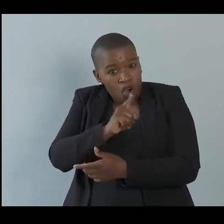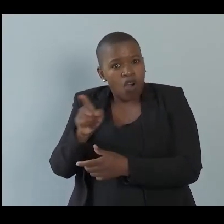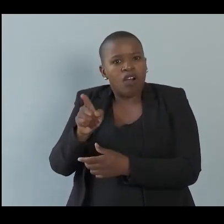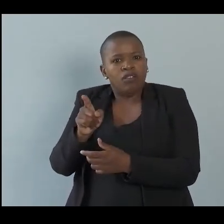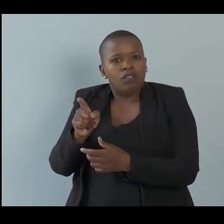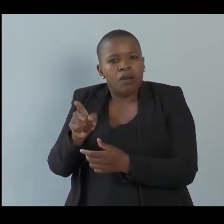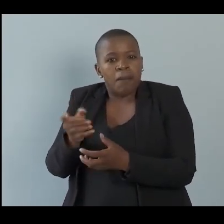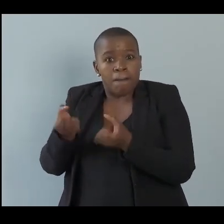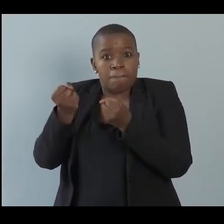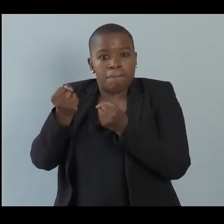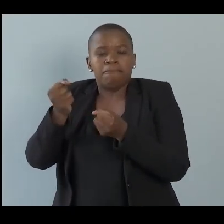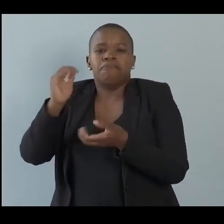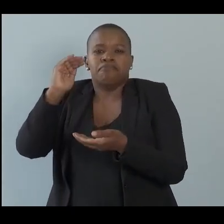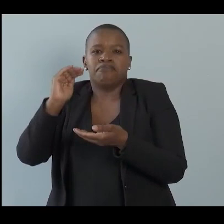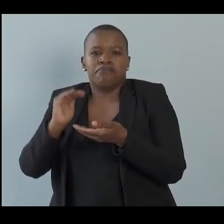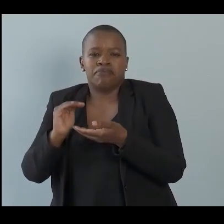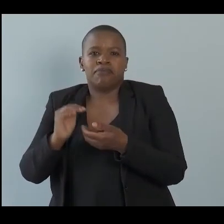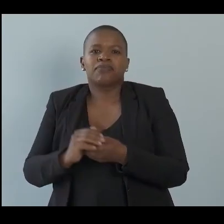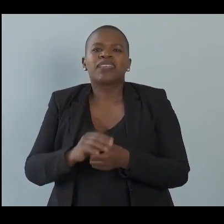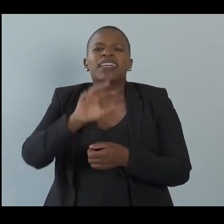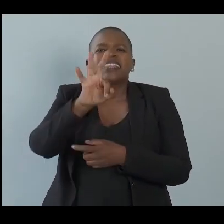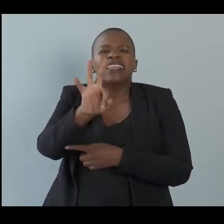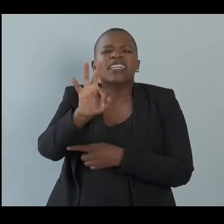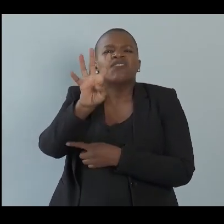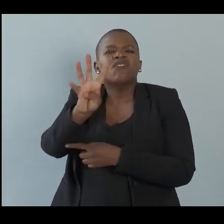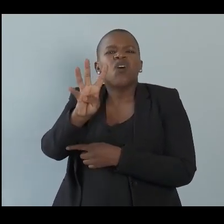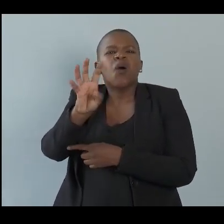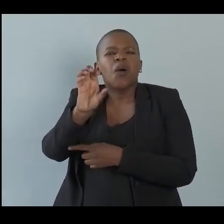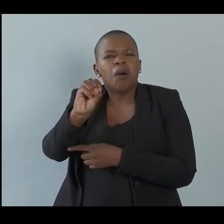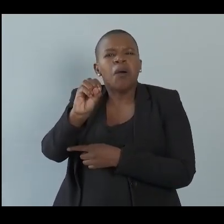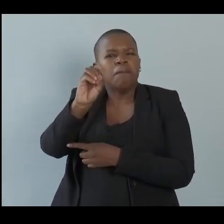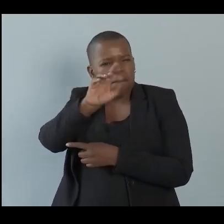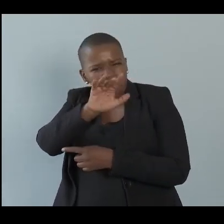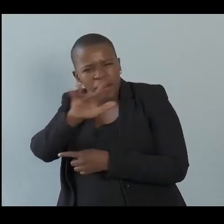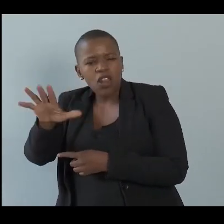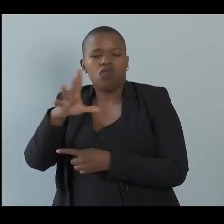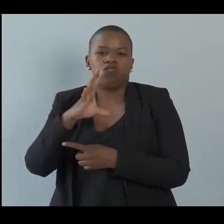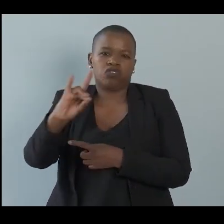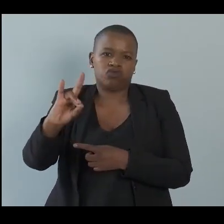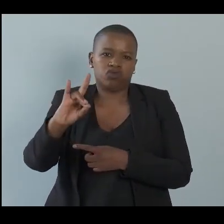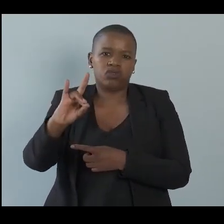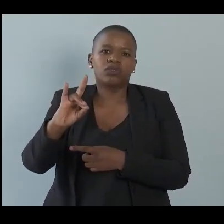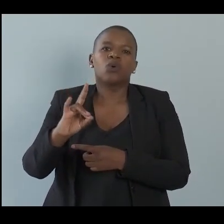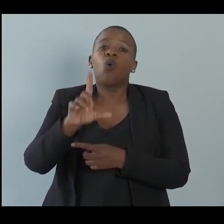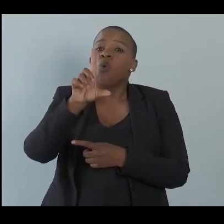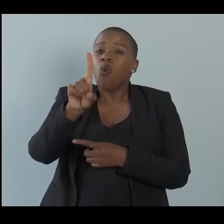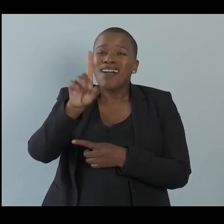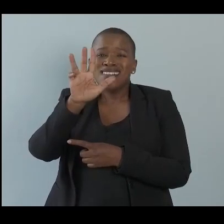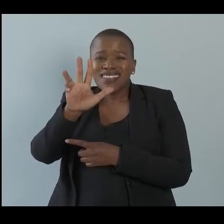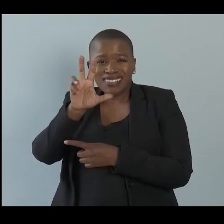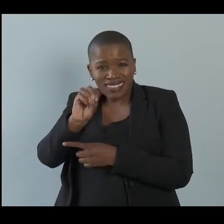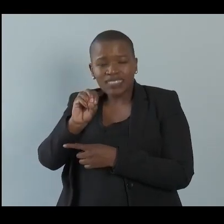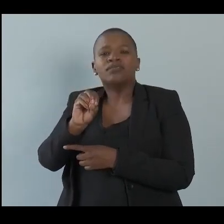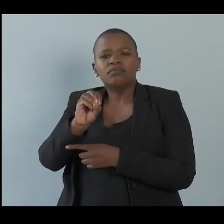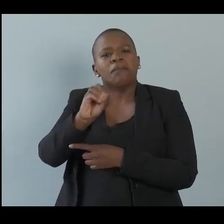by operations of 340 million and free cash flow of 89 million were both up over 100%, underpinned by